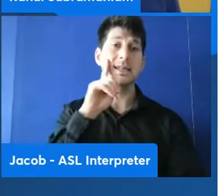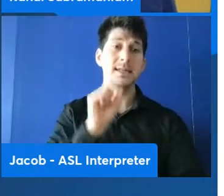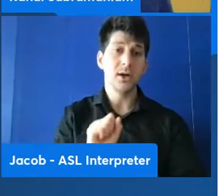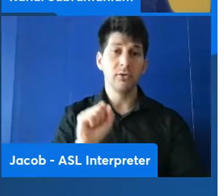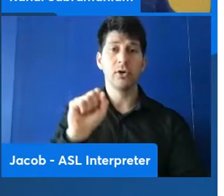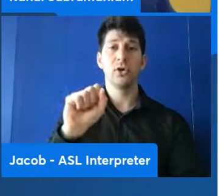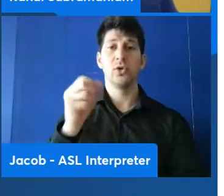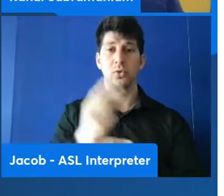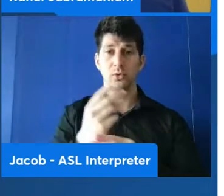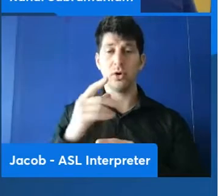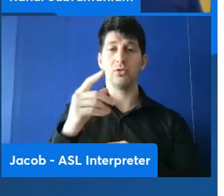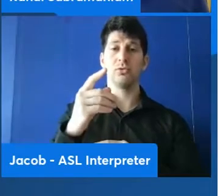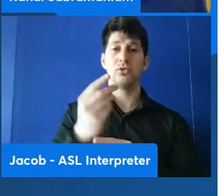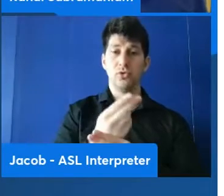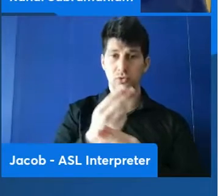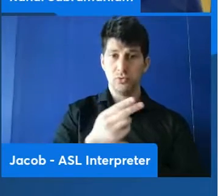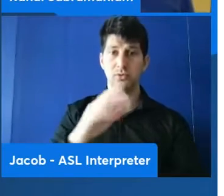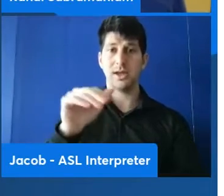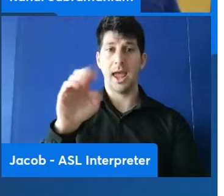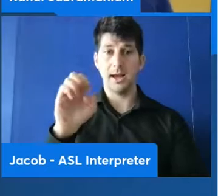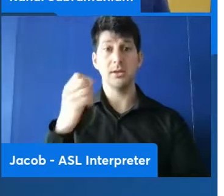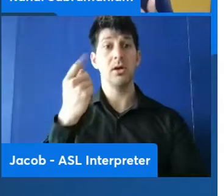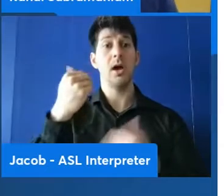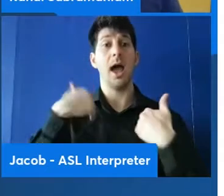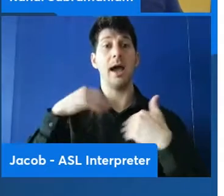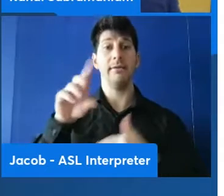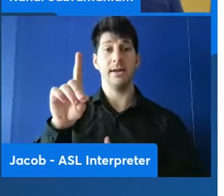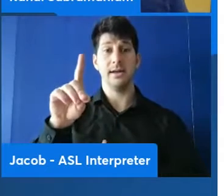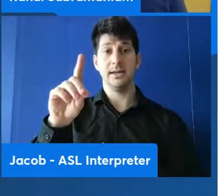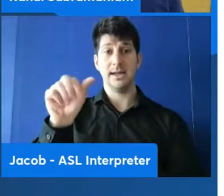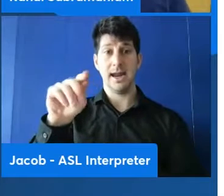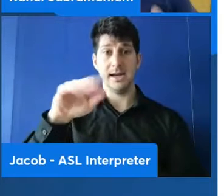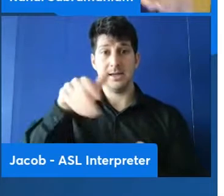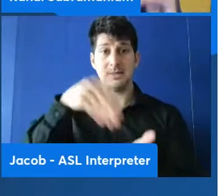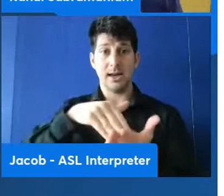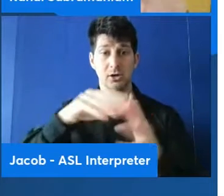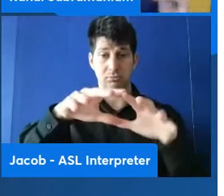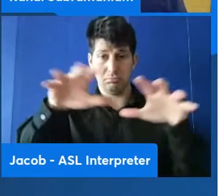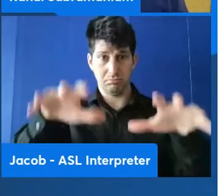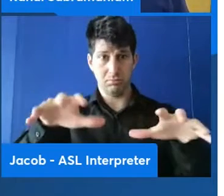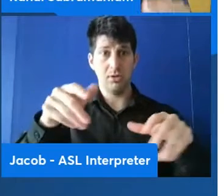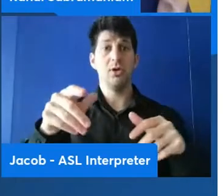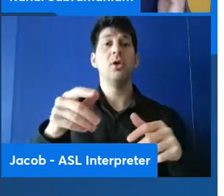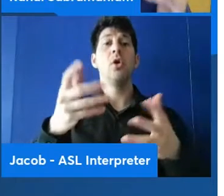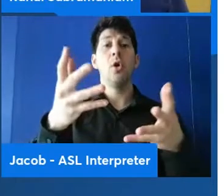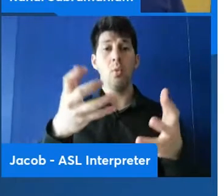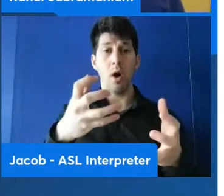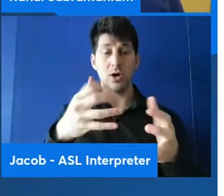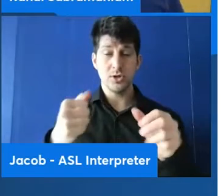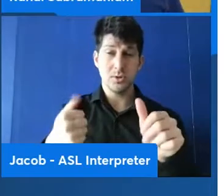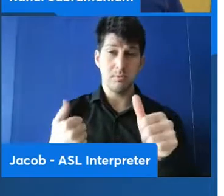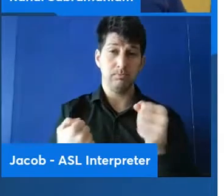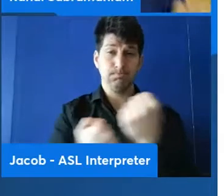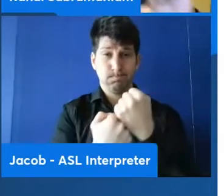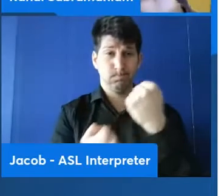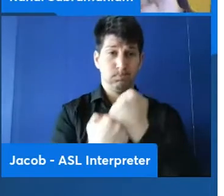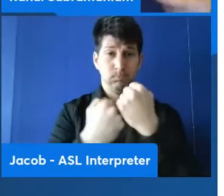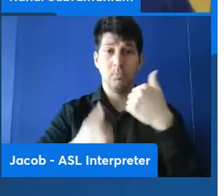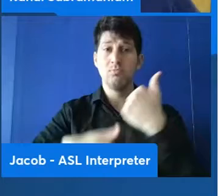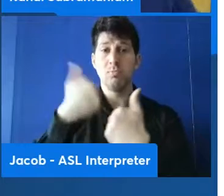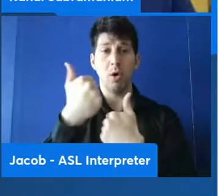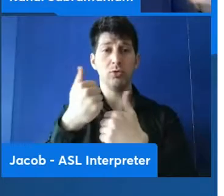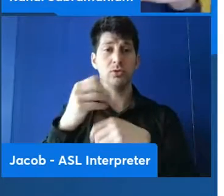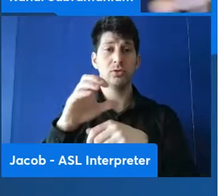case, right? Because you have a data center, every data center is looking to pack as much compute as possible